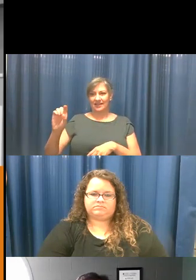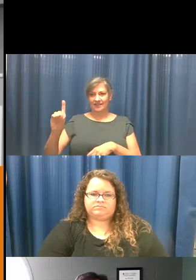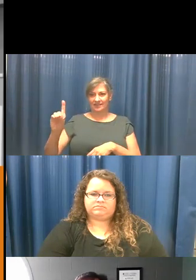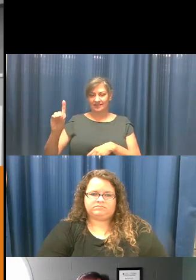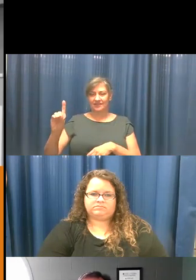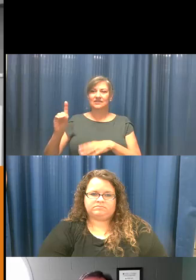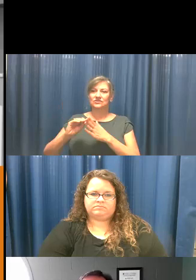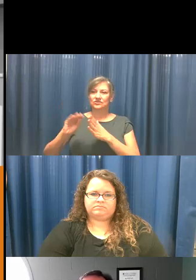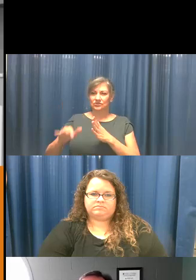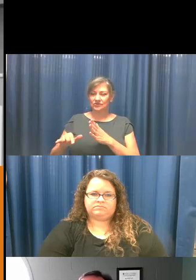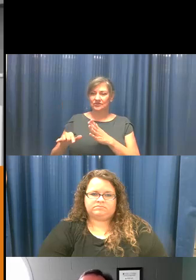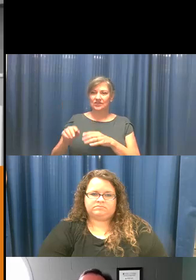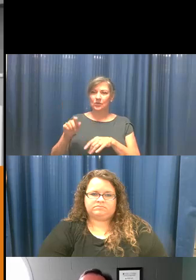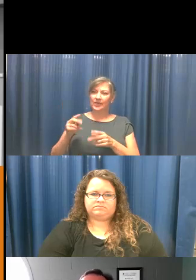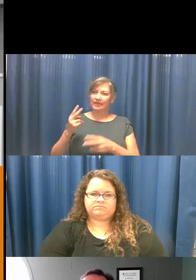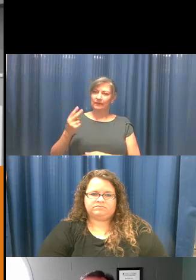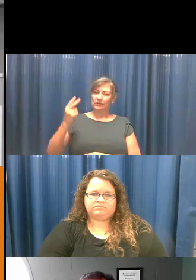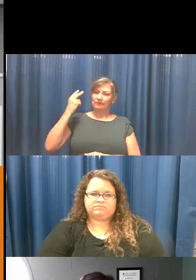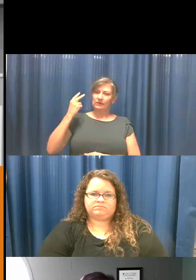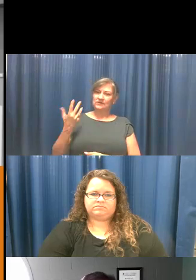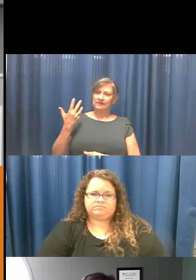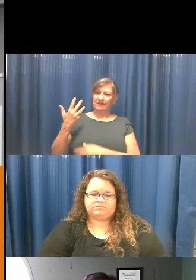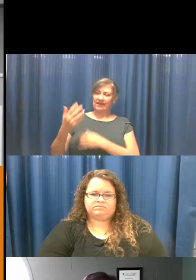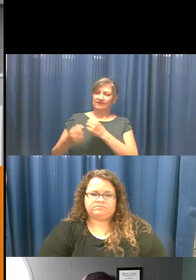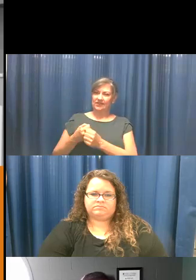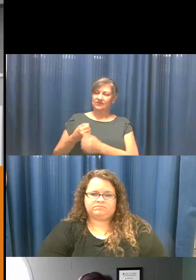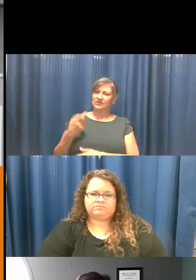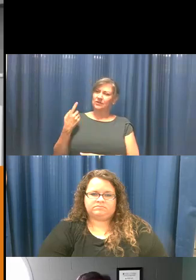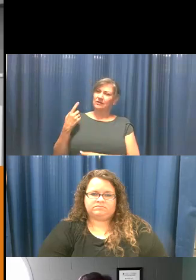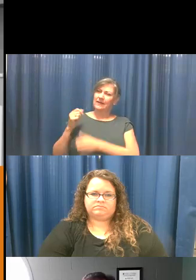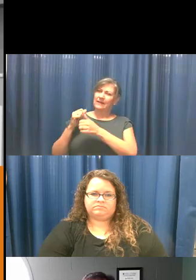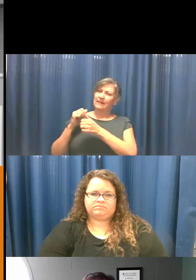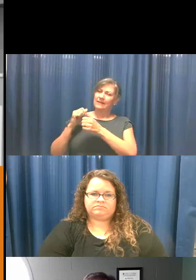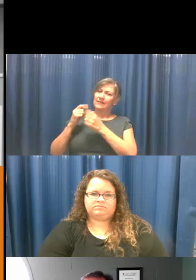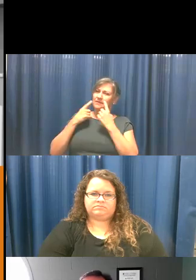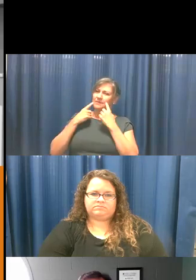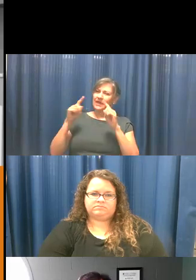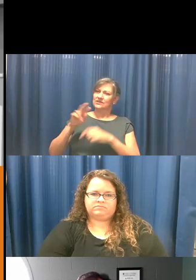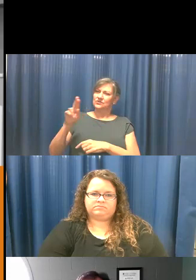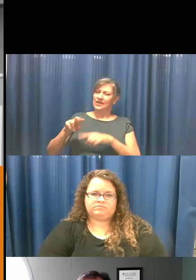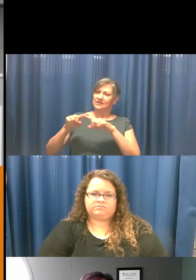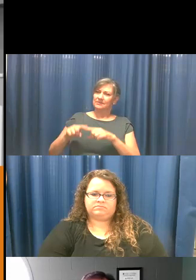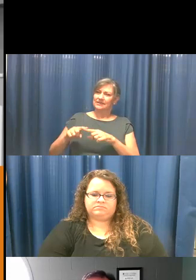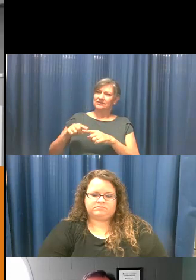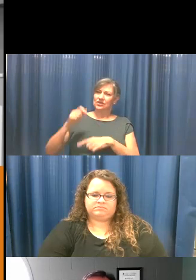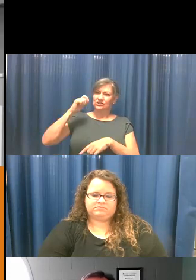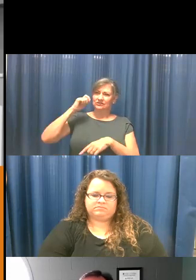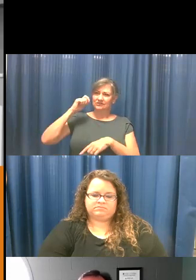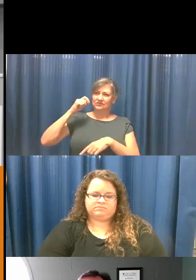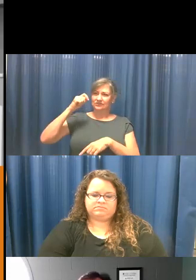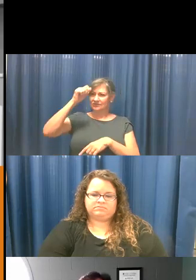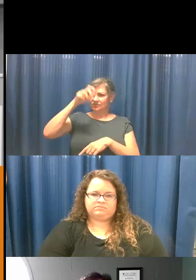5 years and see what were their pass rates for based on gender, based on race,